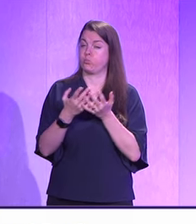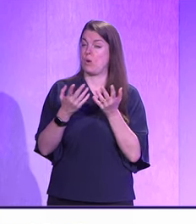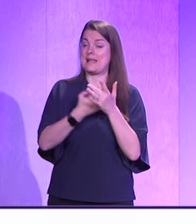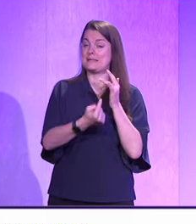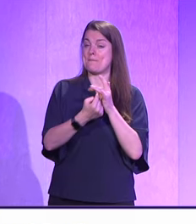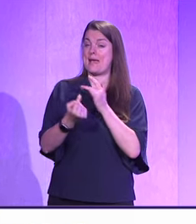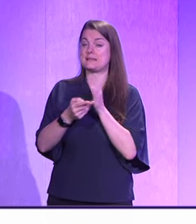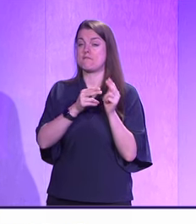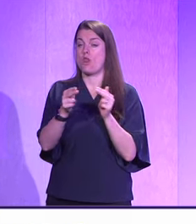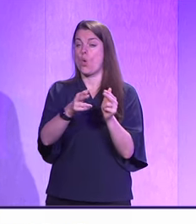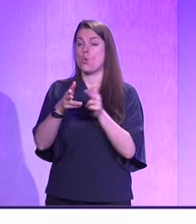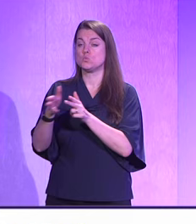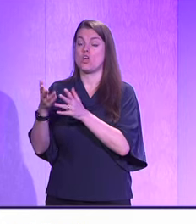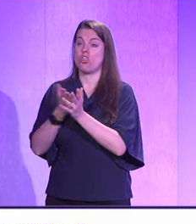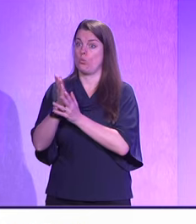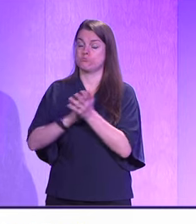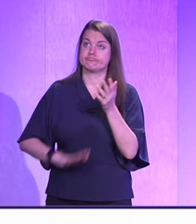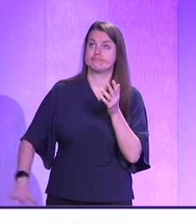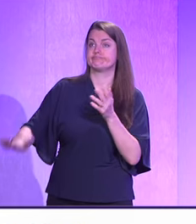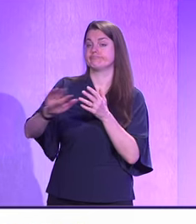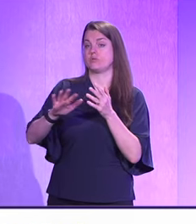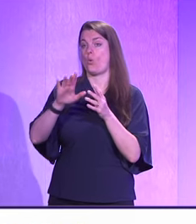flows across different parts of the organization.